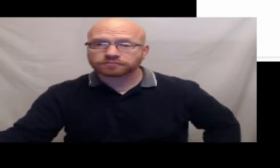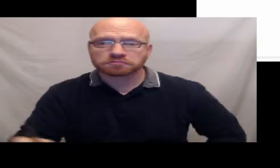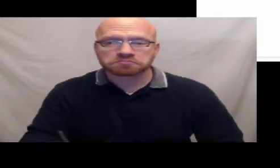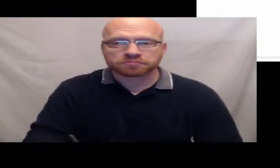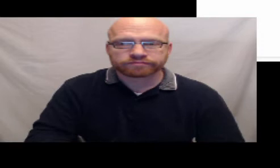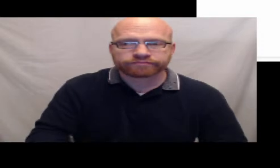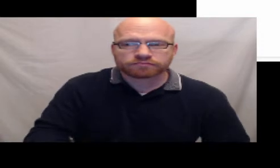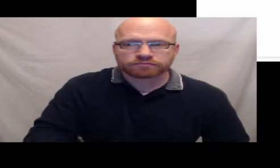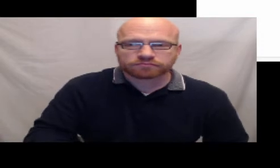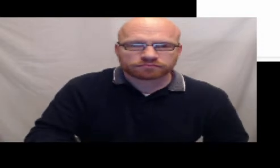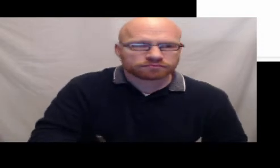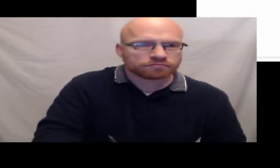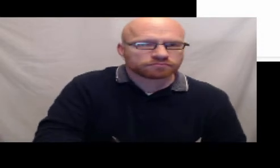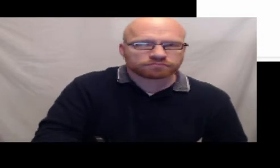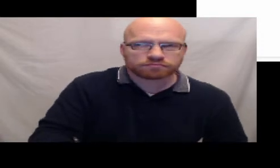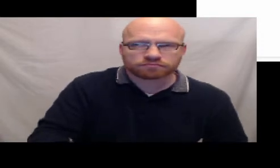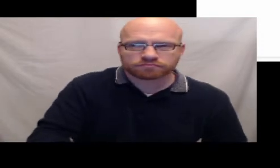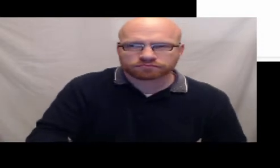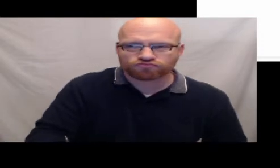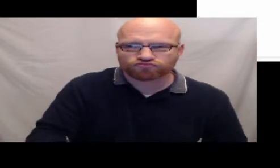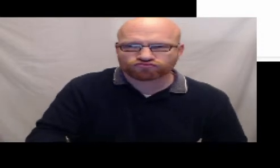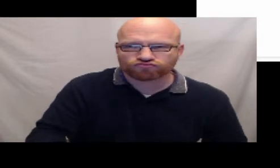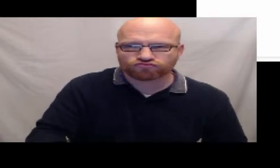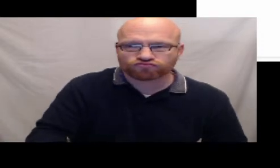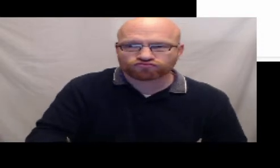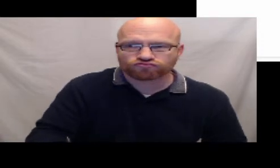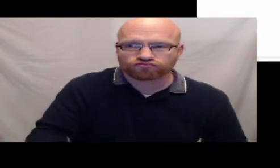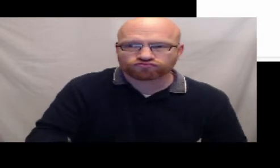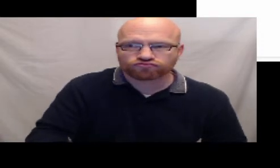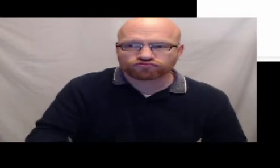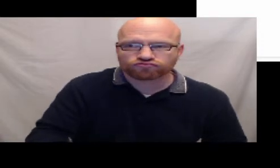term, plus 5x